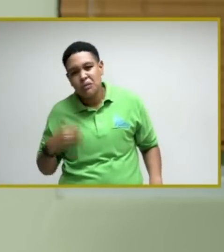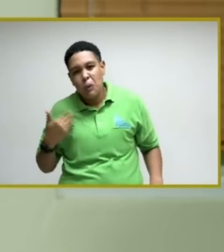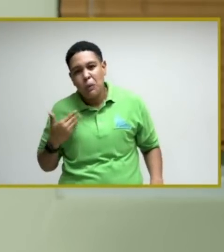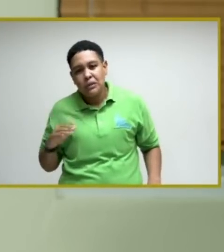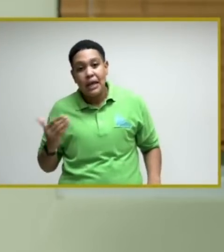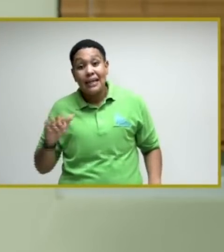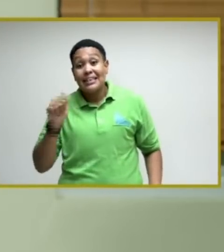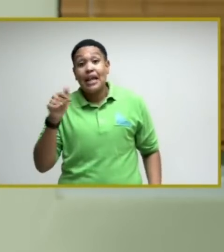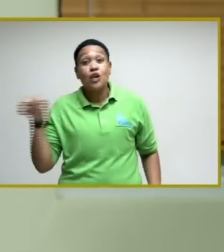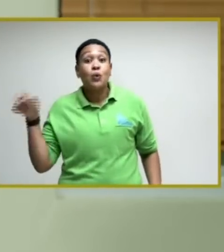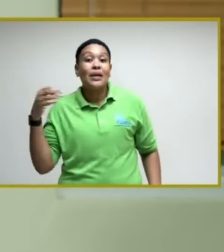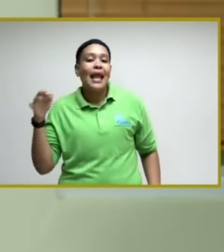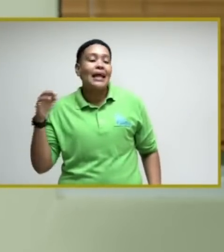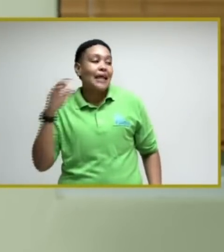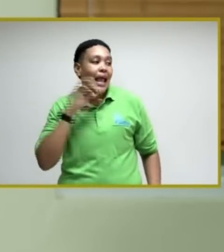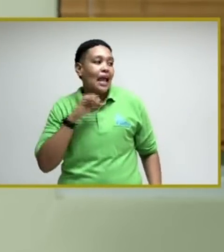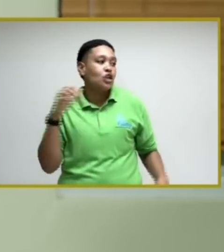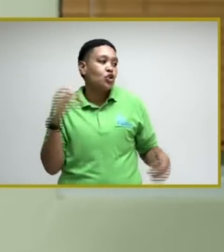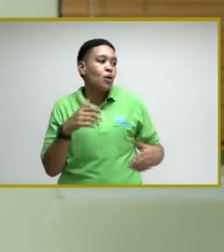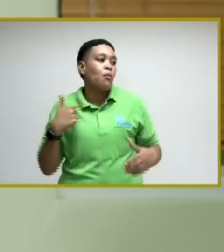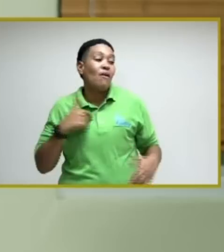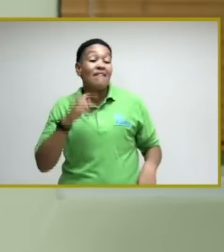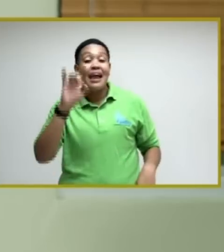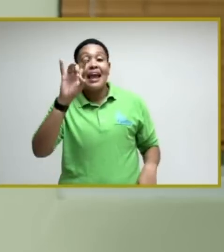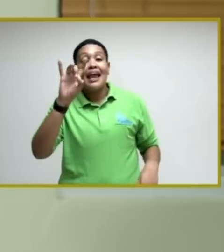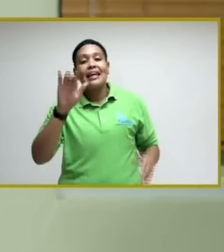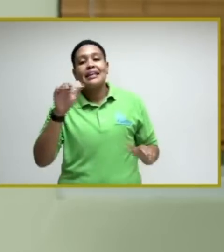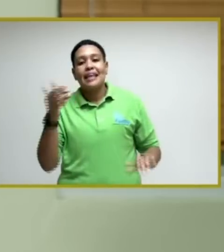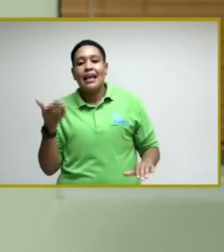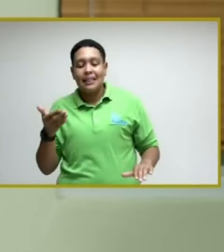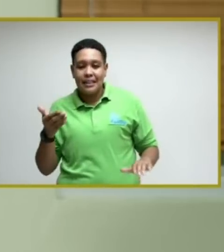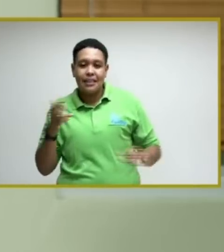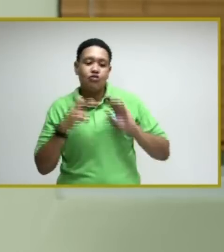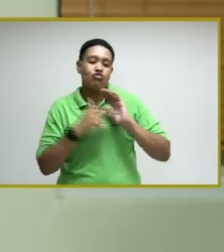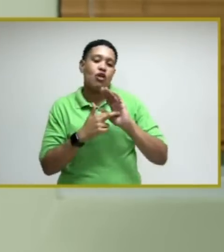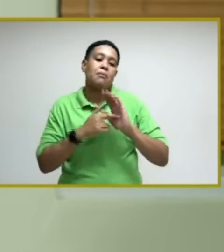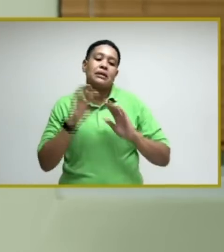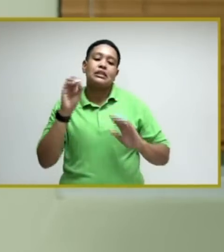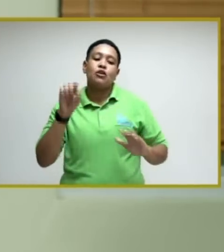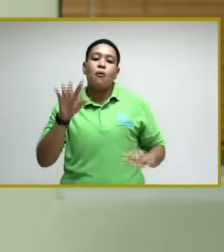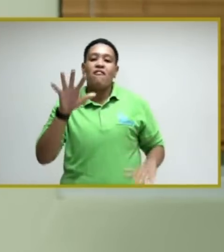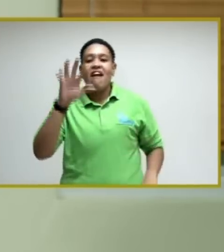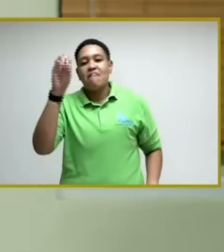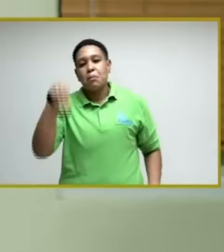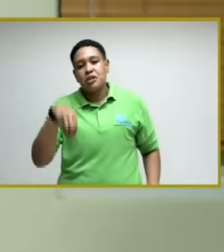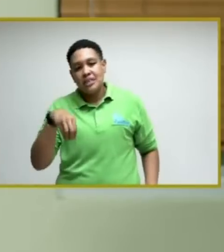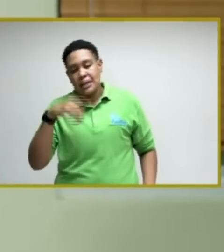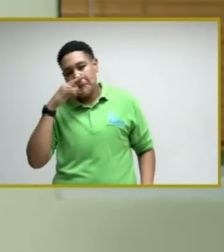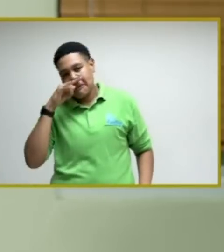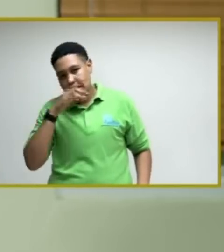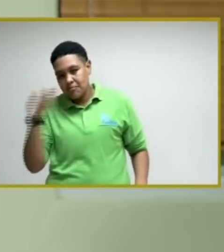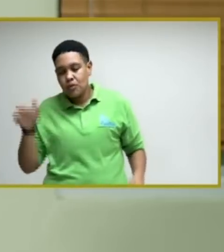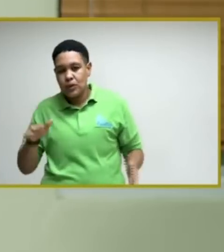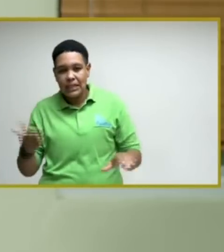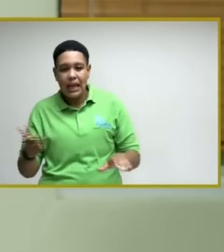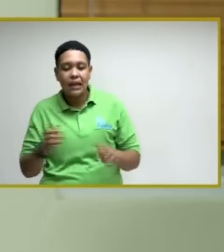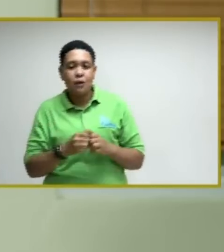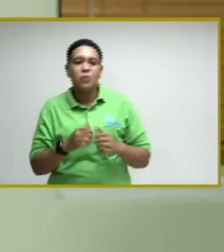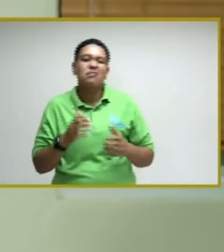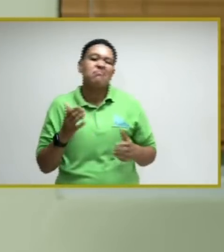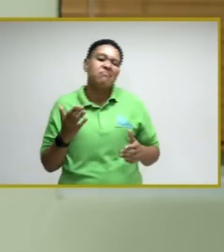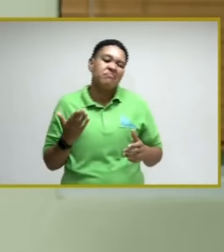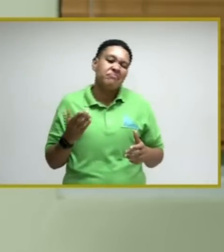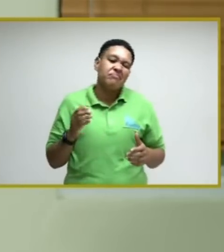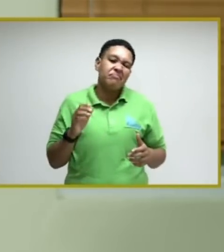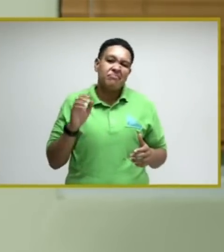9 age group, we have had 8 deaths and represent 0.5% of deaths with a case fatality rate